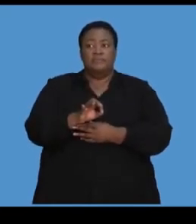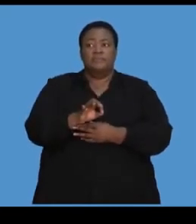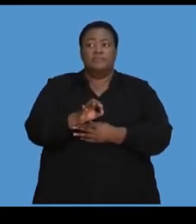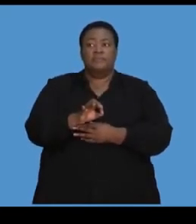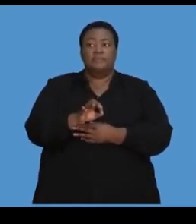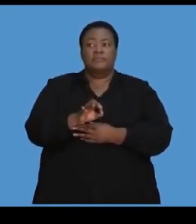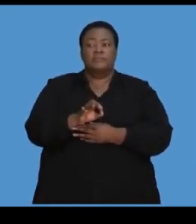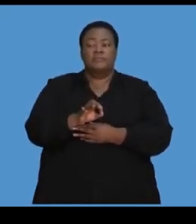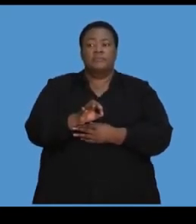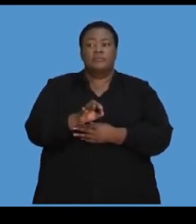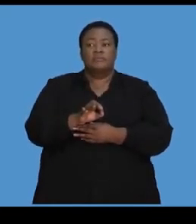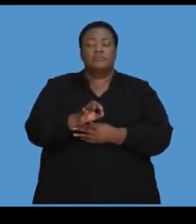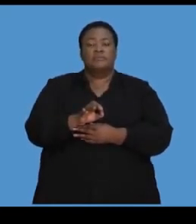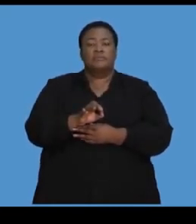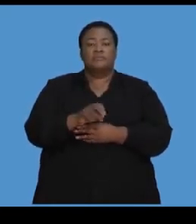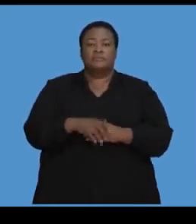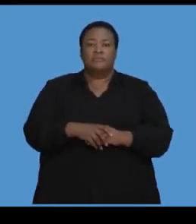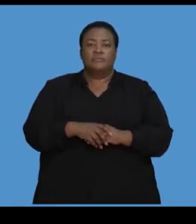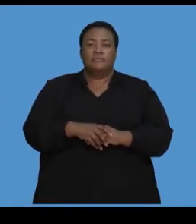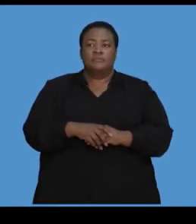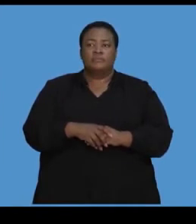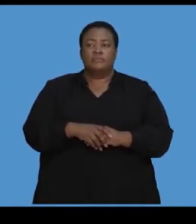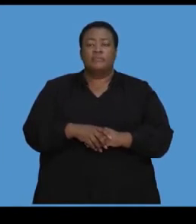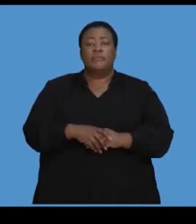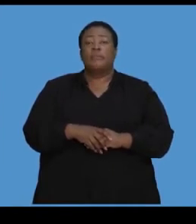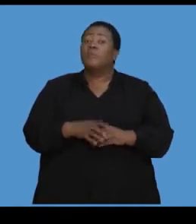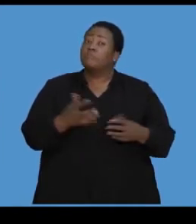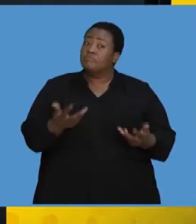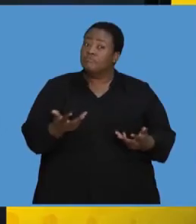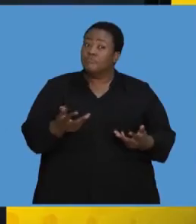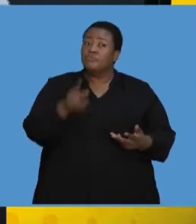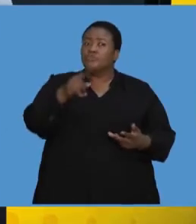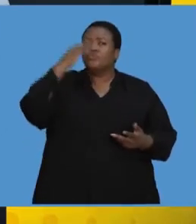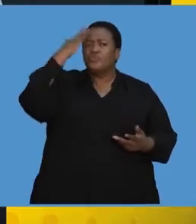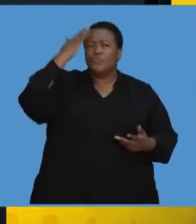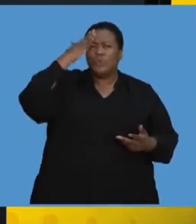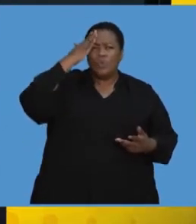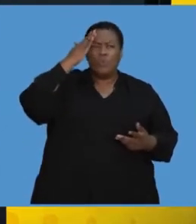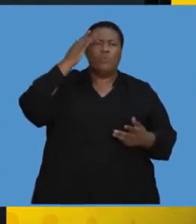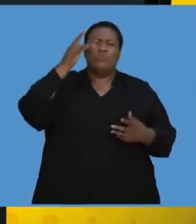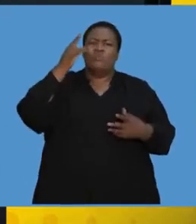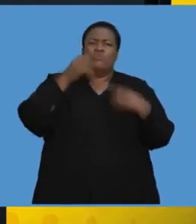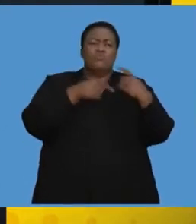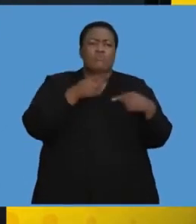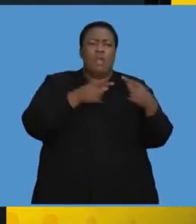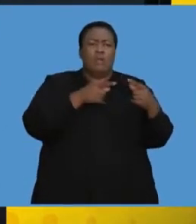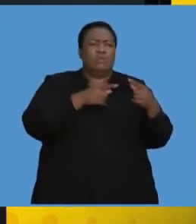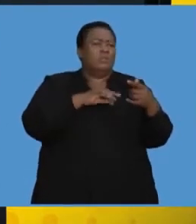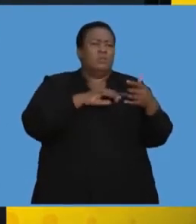answer. It's 15% there. Not only do I encourage you guys to know about our